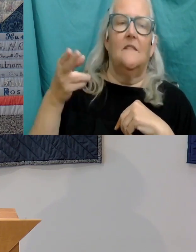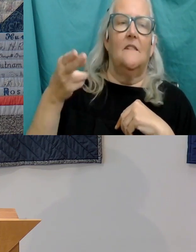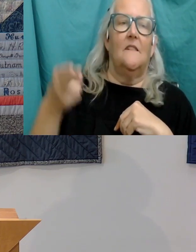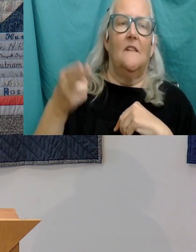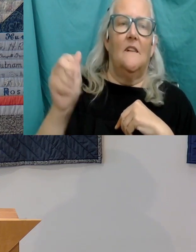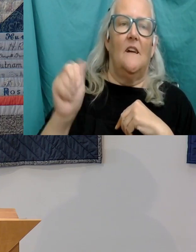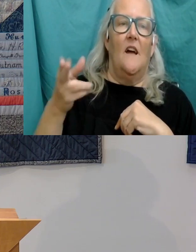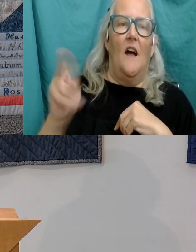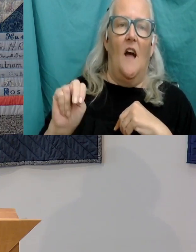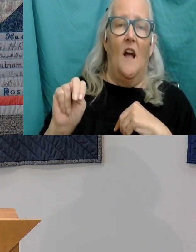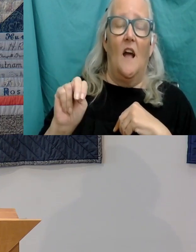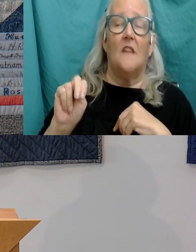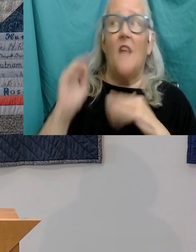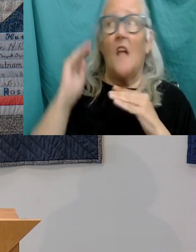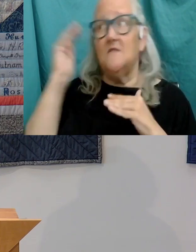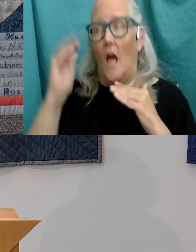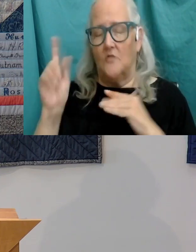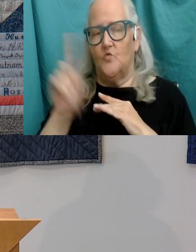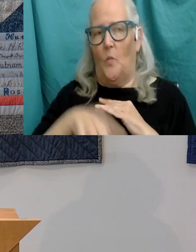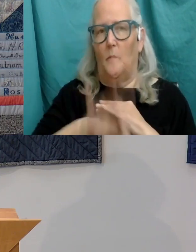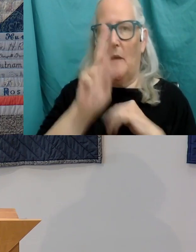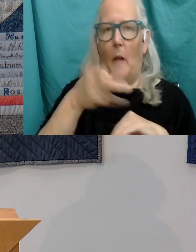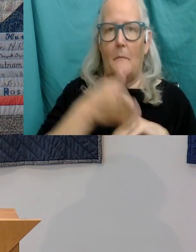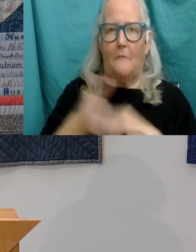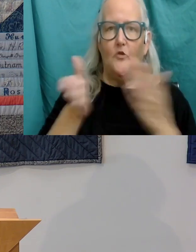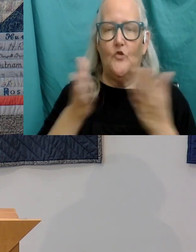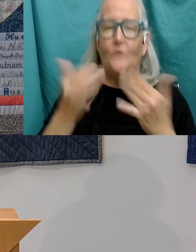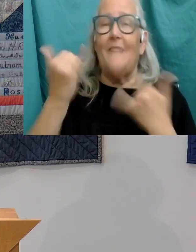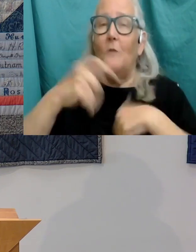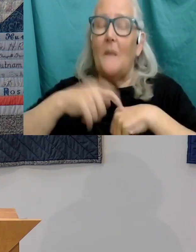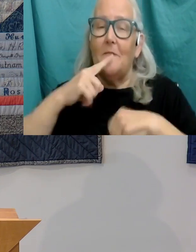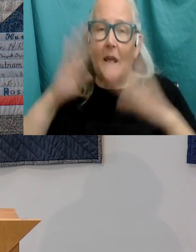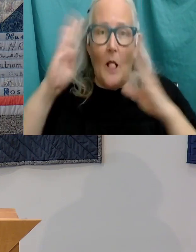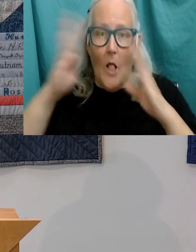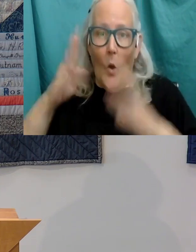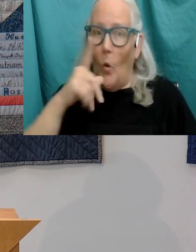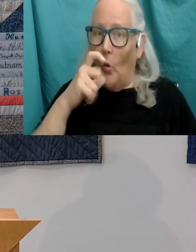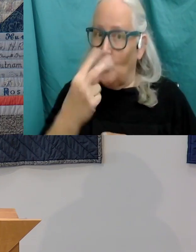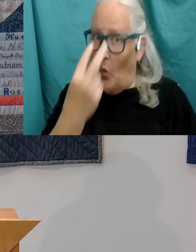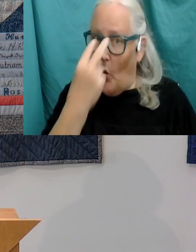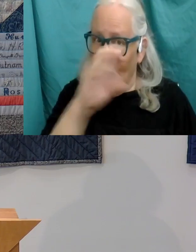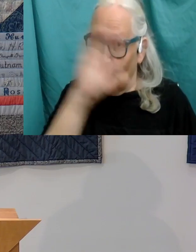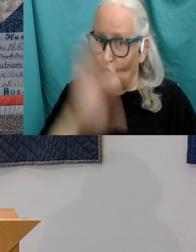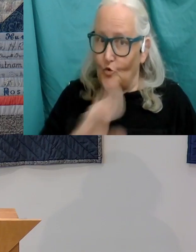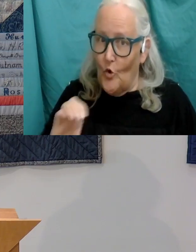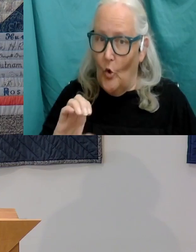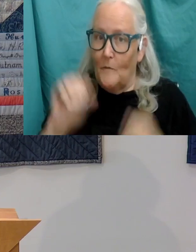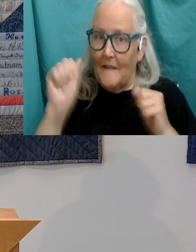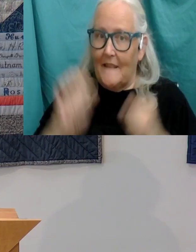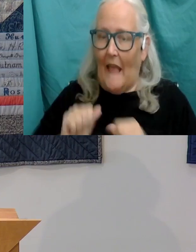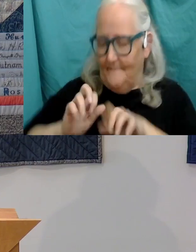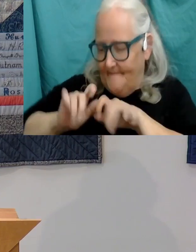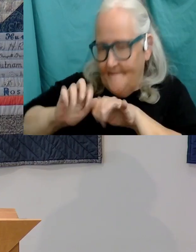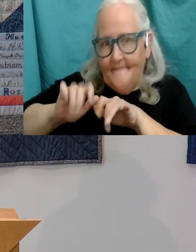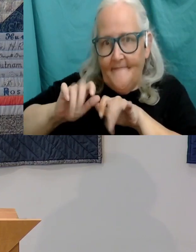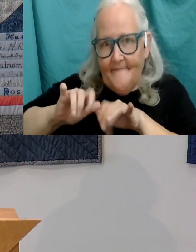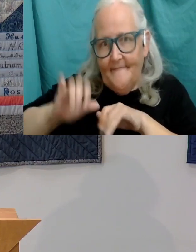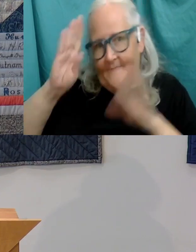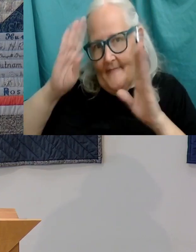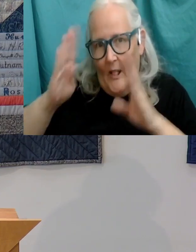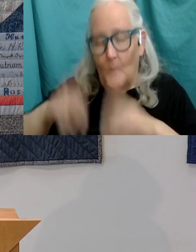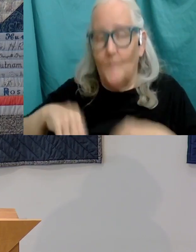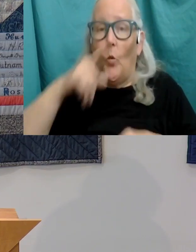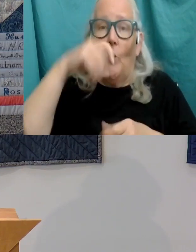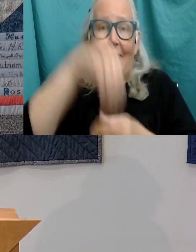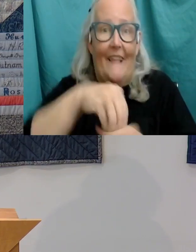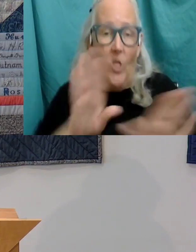one another. I invite those on Zoom to greet one another in the chat, while those of us here